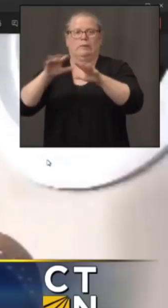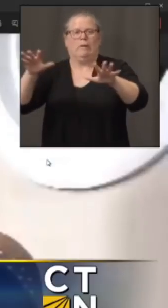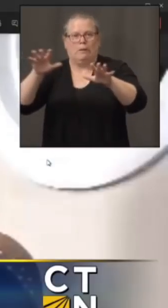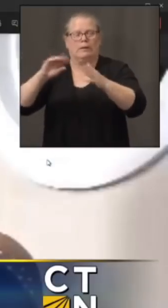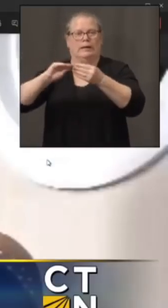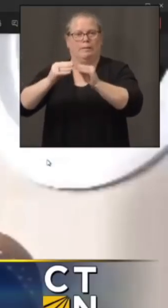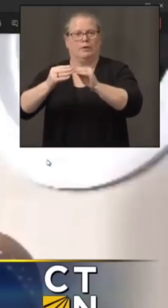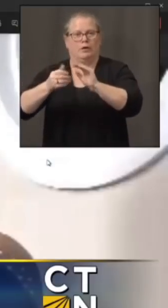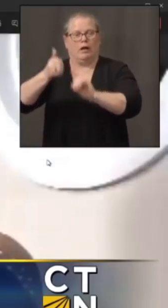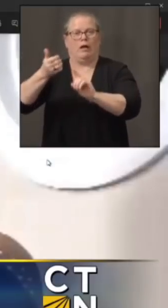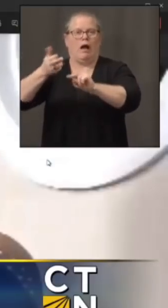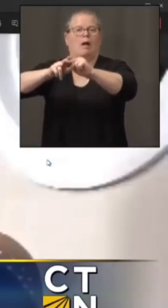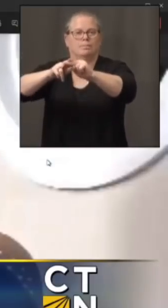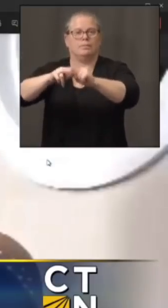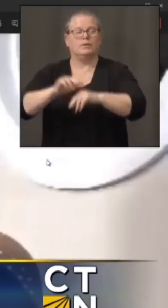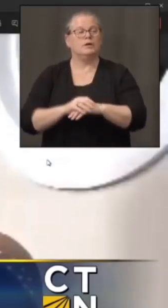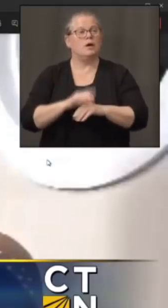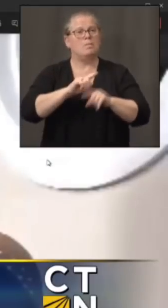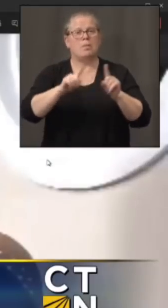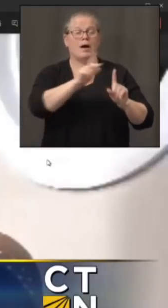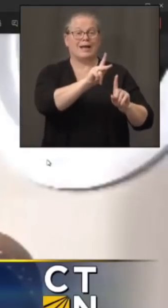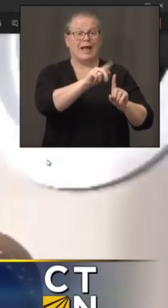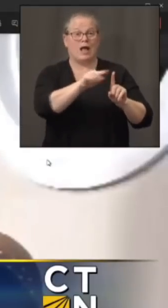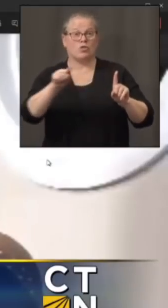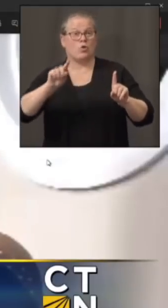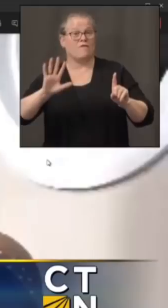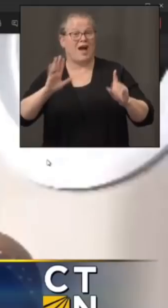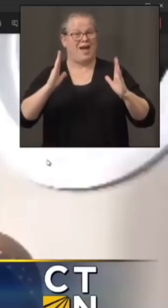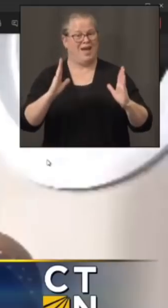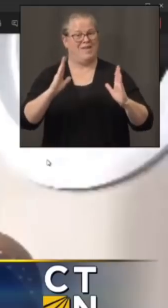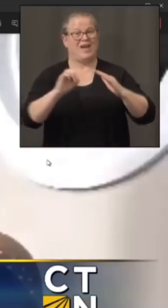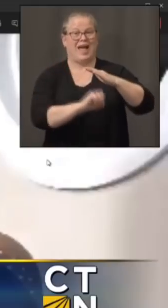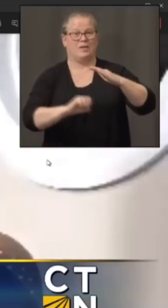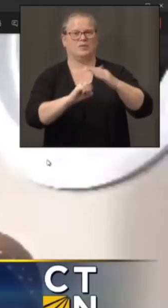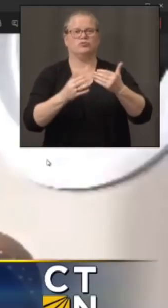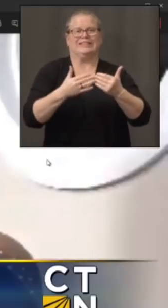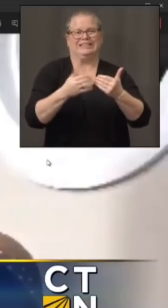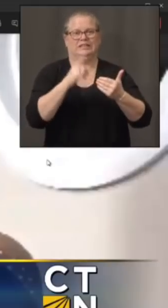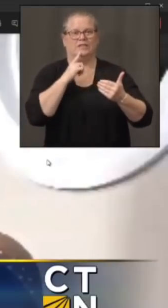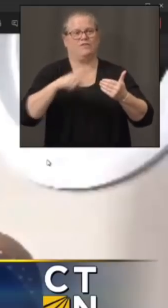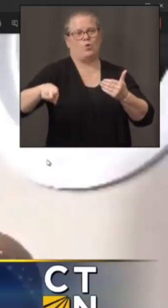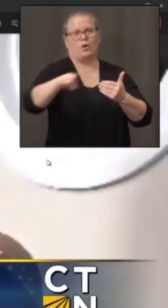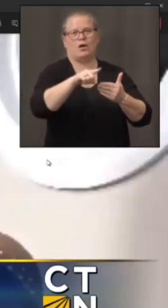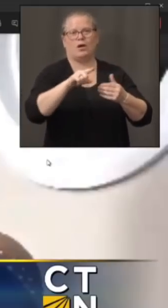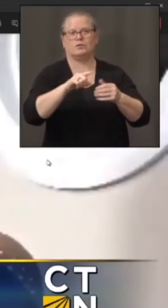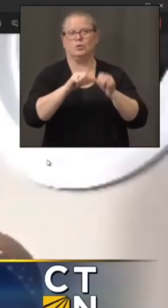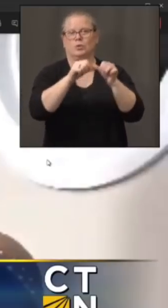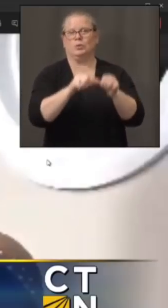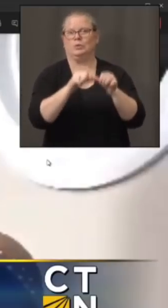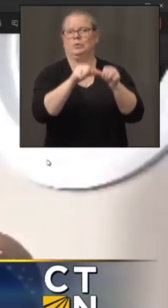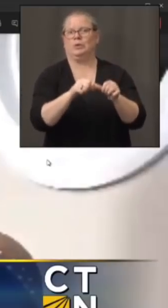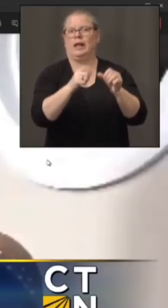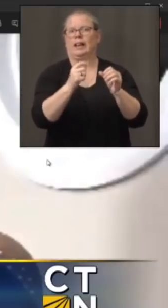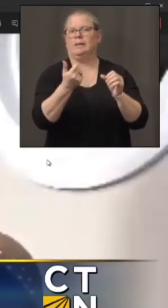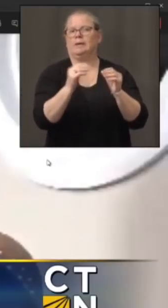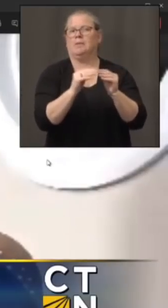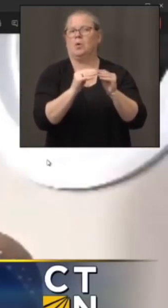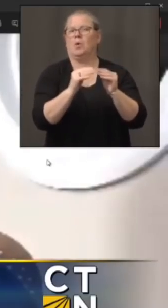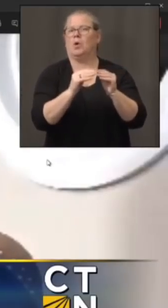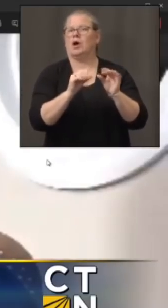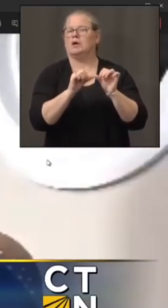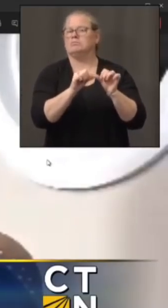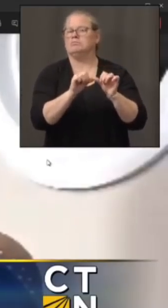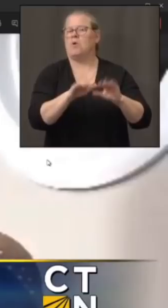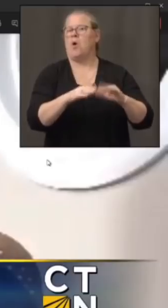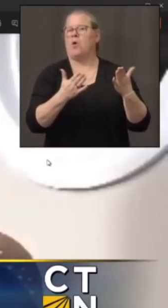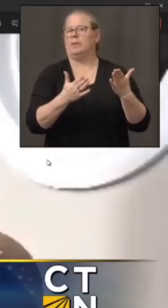for the elementary kids, where I think it's more possible to lean forward and take a little bit more risk, understanding that the kids are